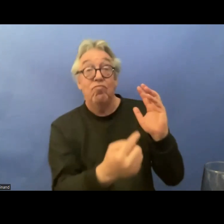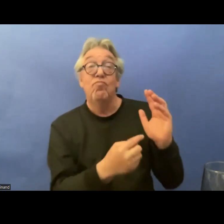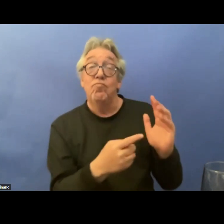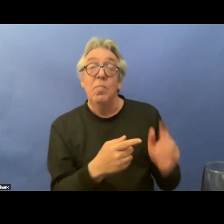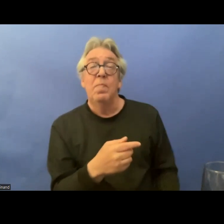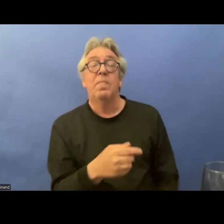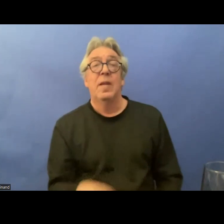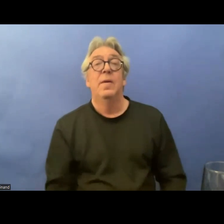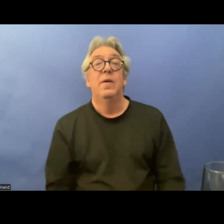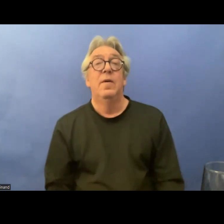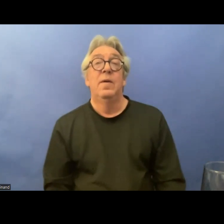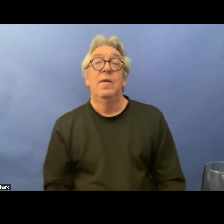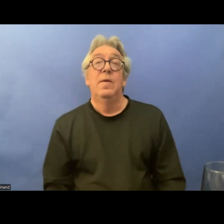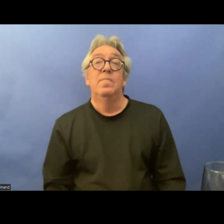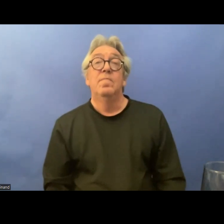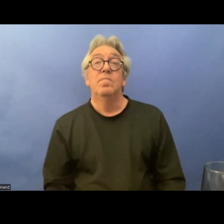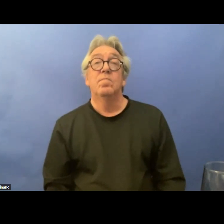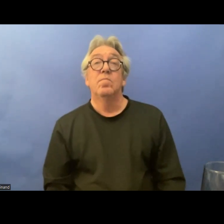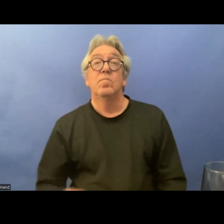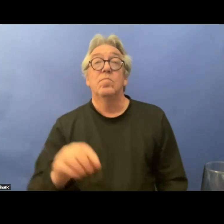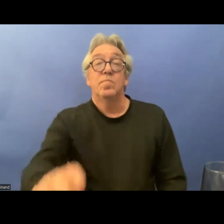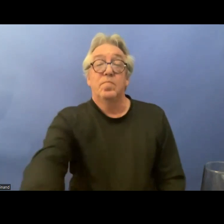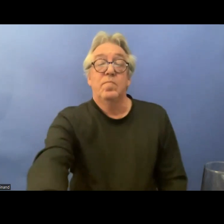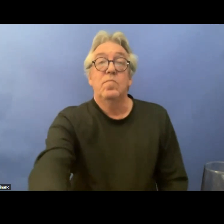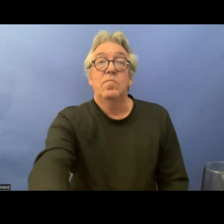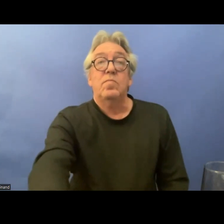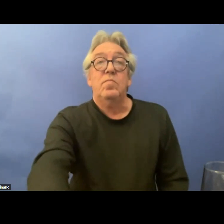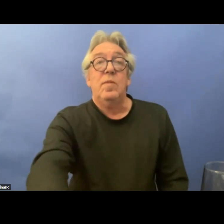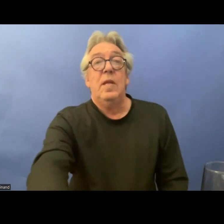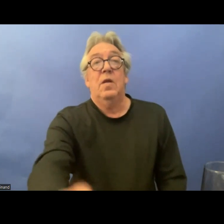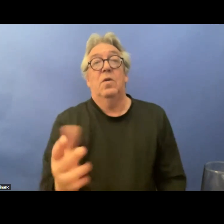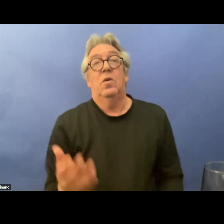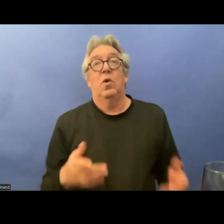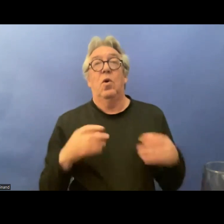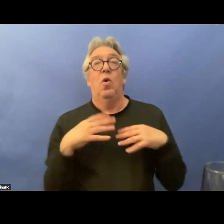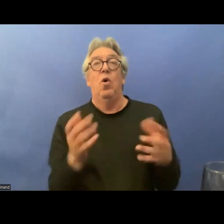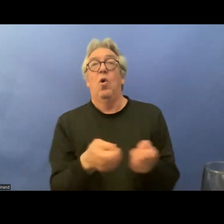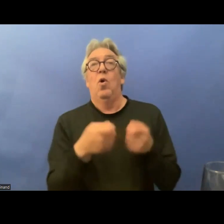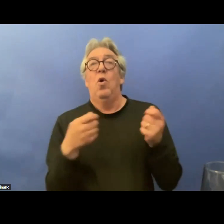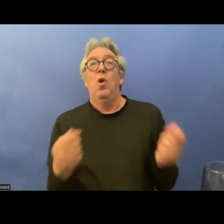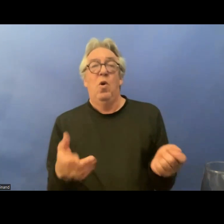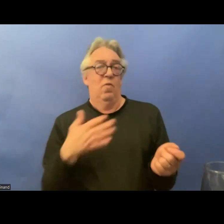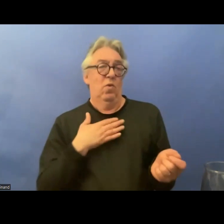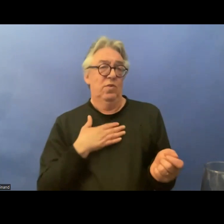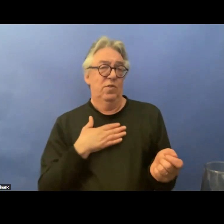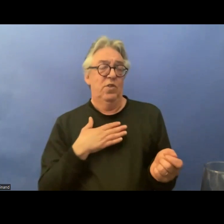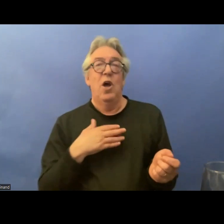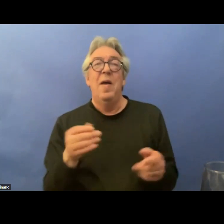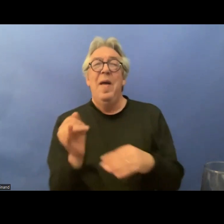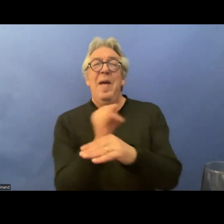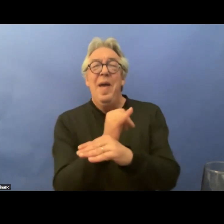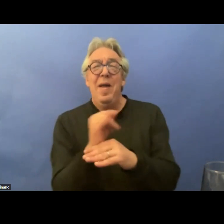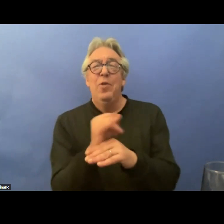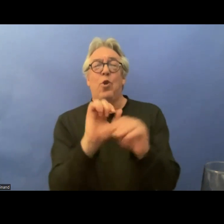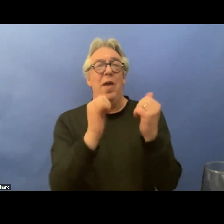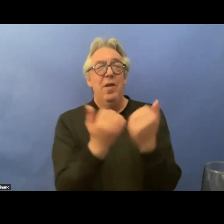underscore that this is obviously a priority for the Interagency Standing Committee. And for colleagues that are not familiar with the Interagency Standing